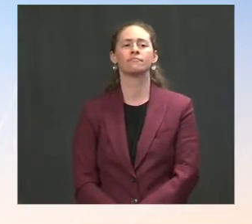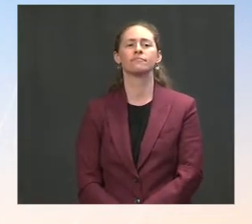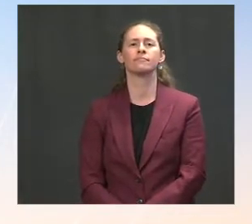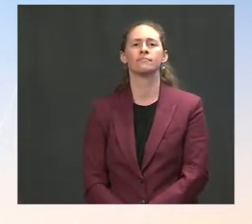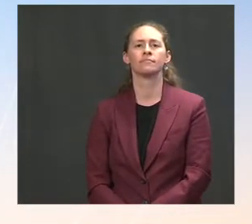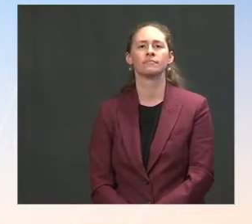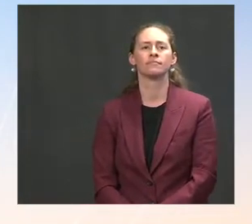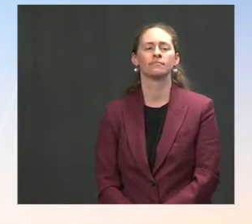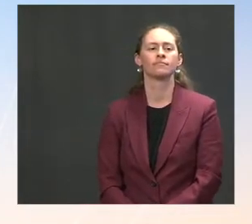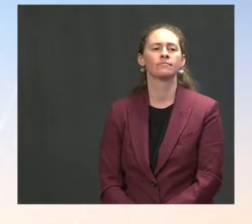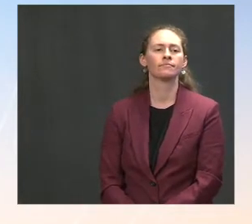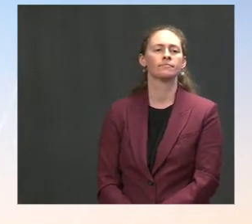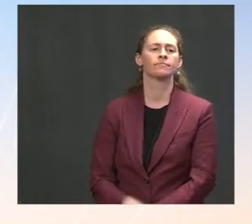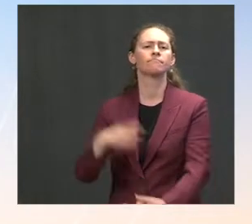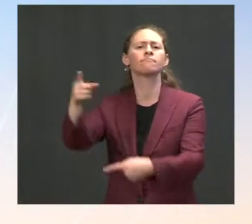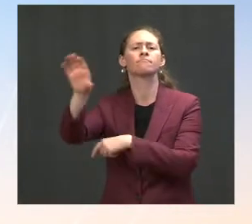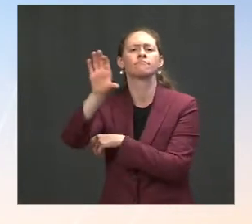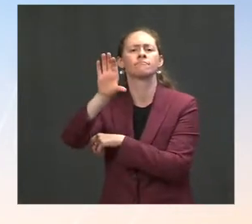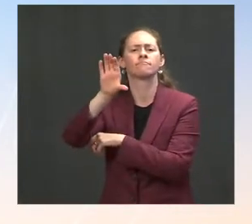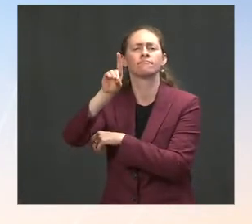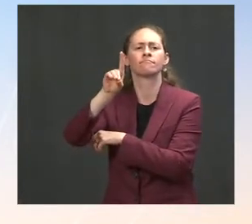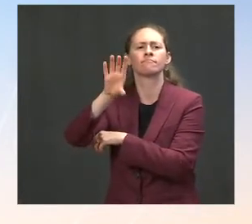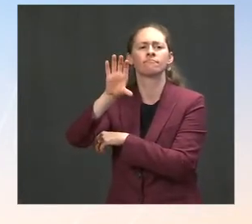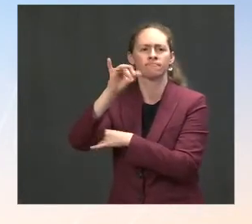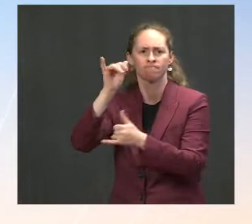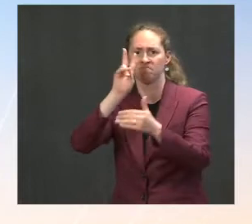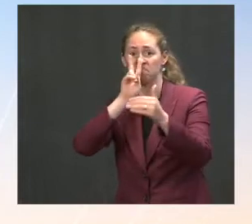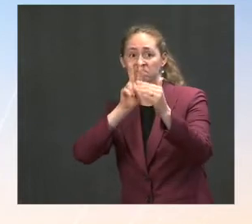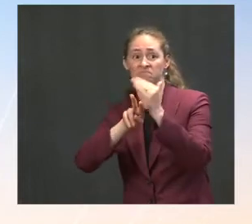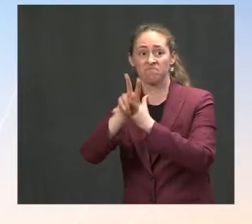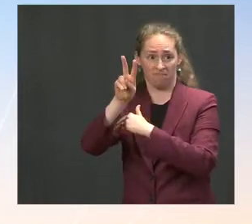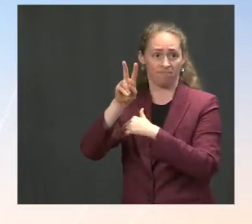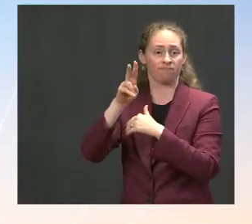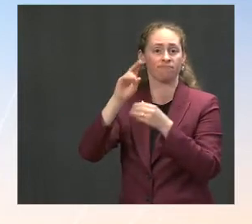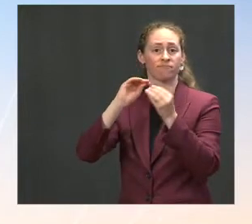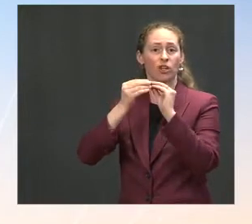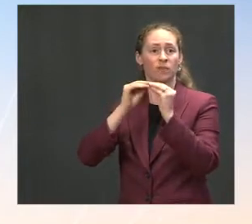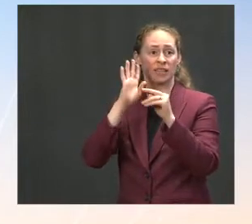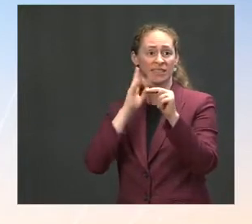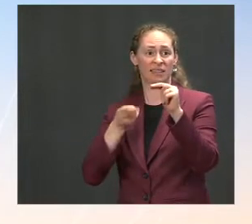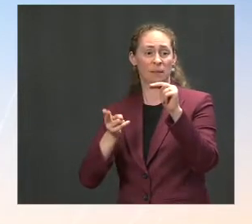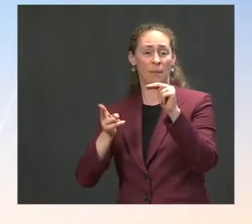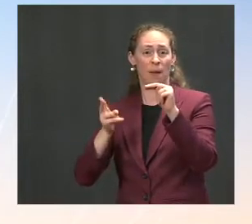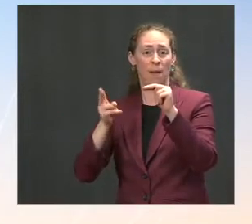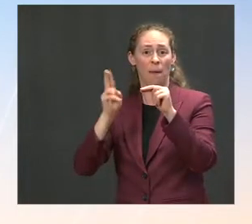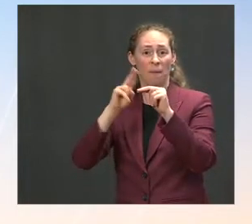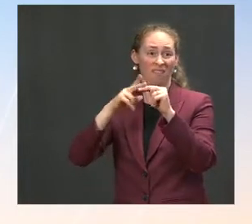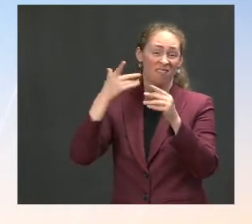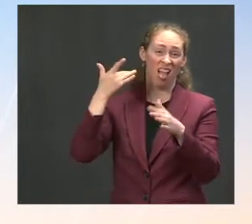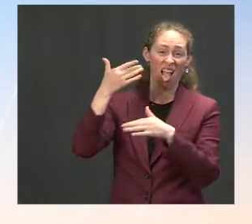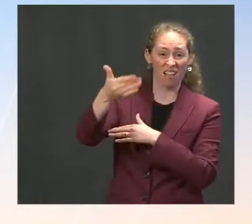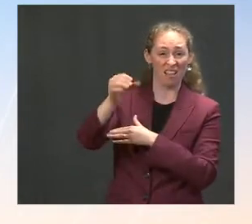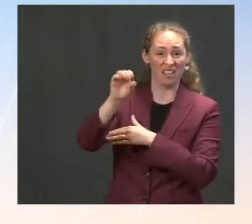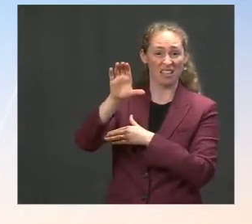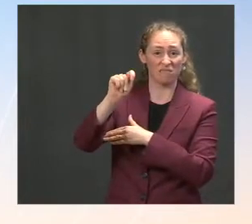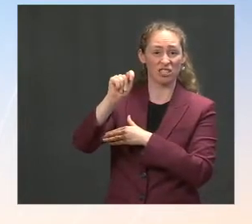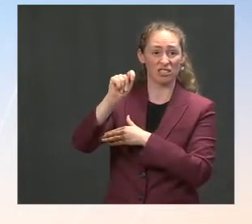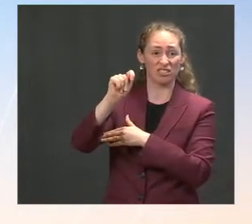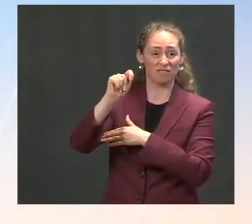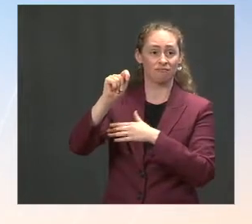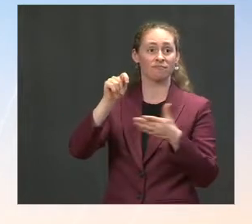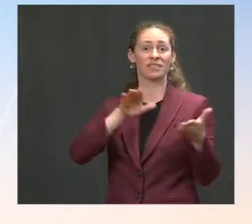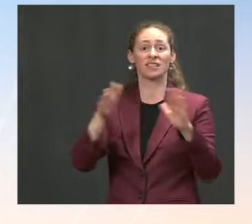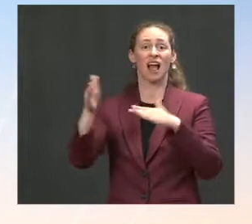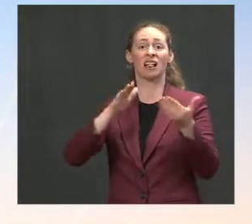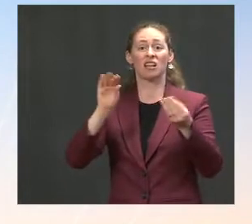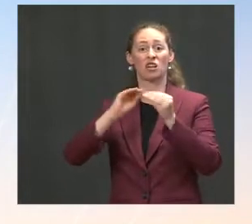that the current surge in cases right now could continue until a peak in mid-October, with daily deaths potentially more than tripling where they are right now. What